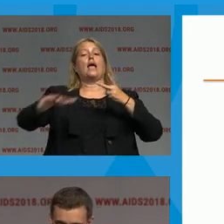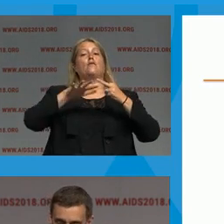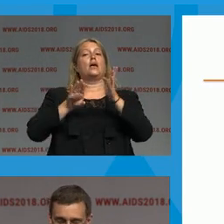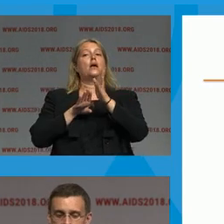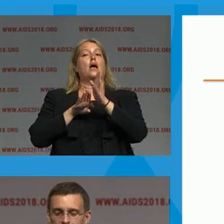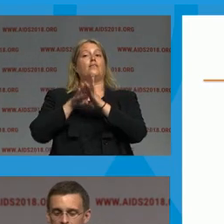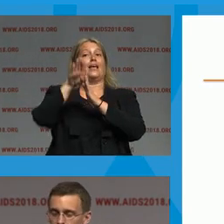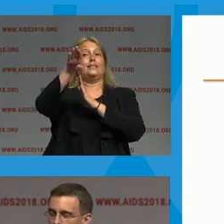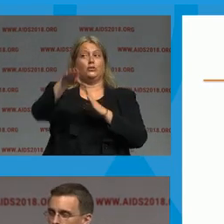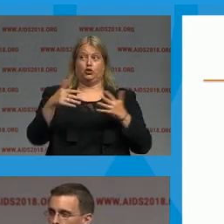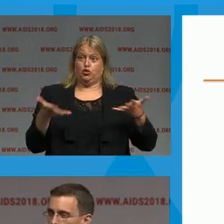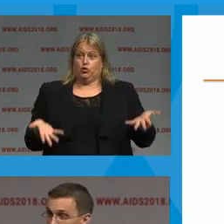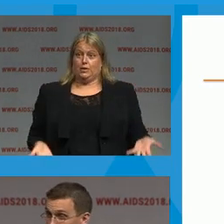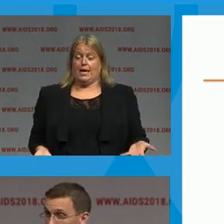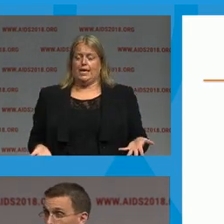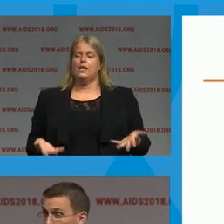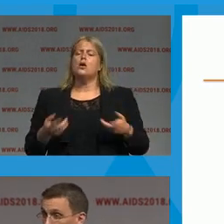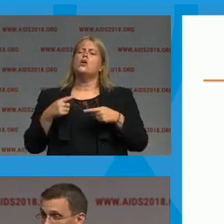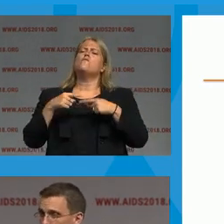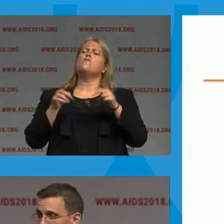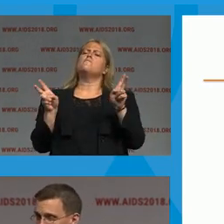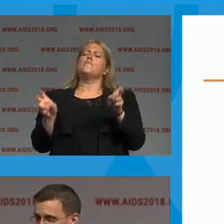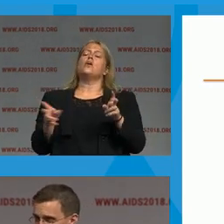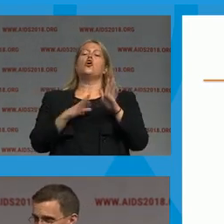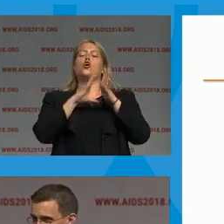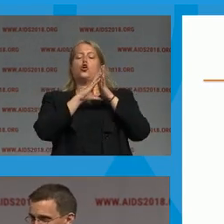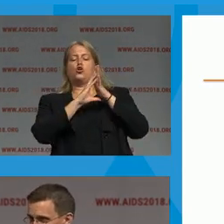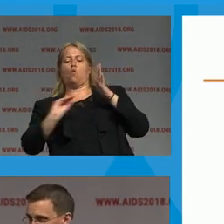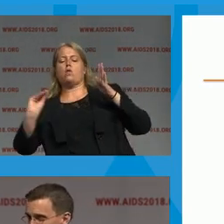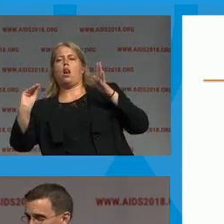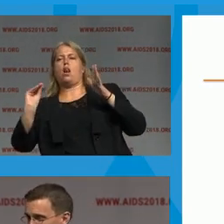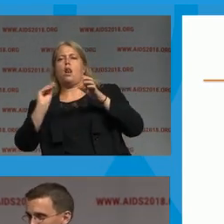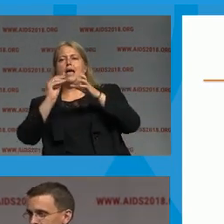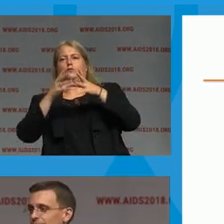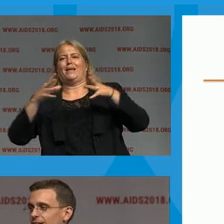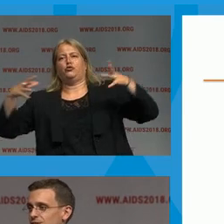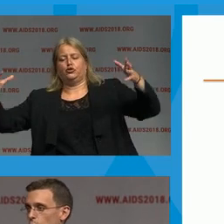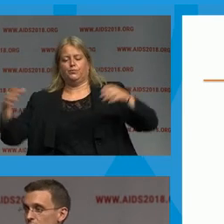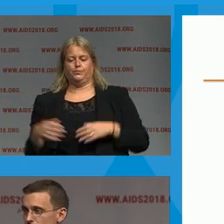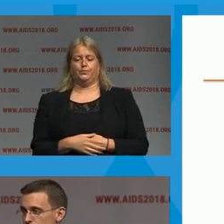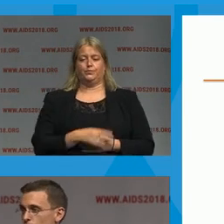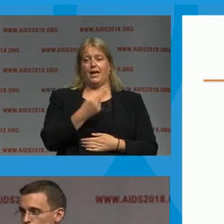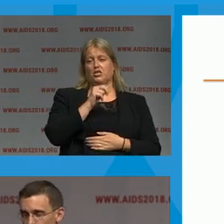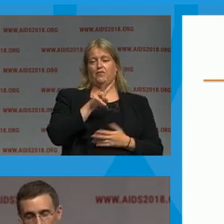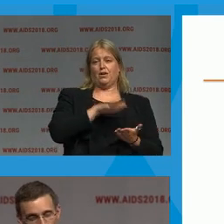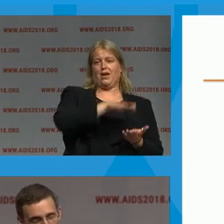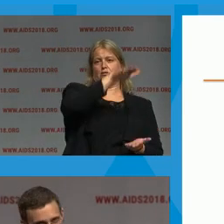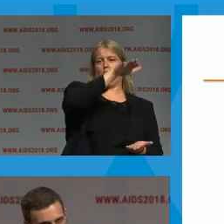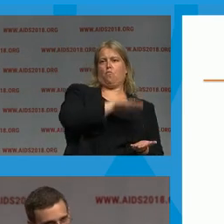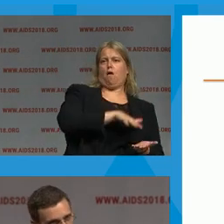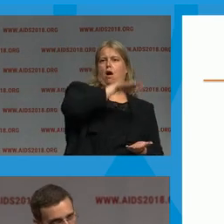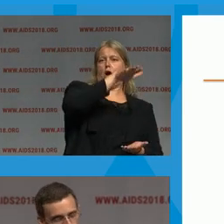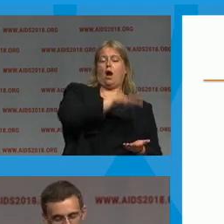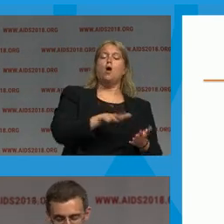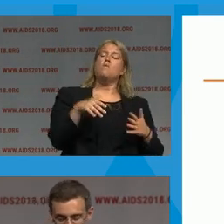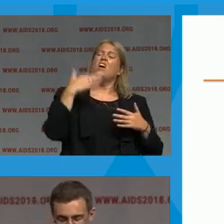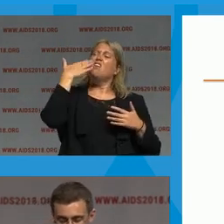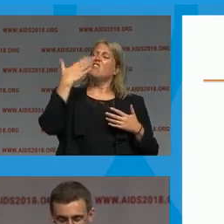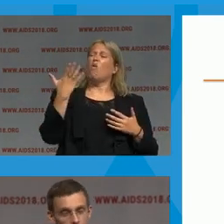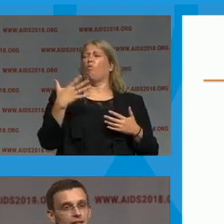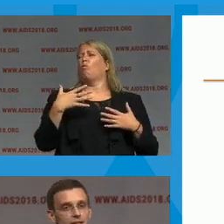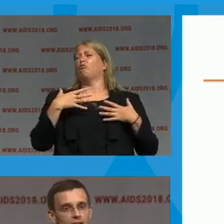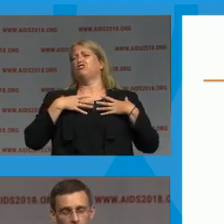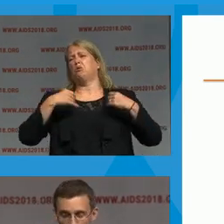about today is the role of something called clonal expansion in HIV reservoirs. So we have known for some time that you can clone